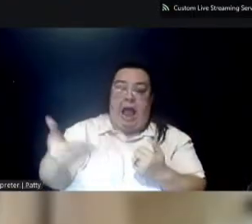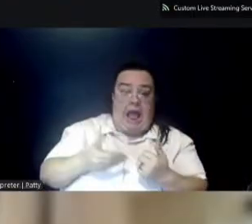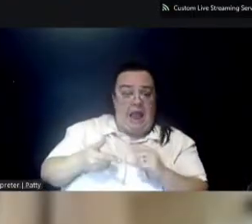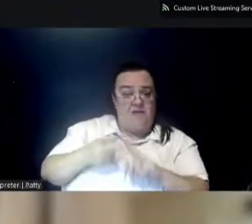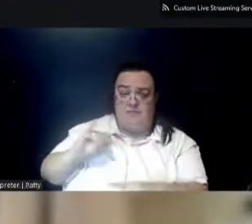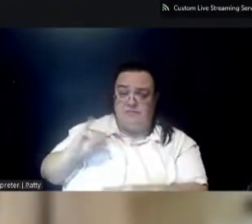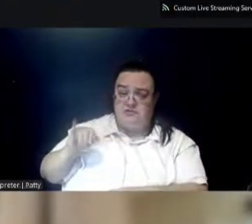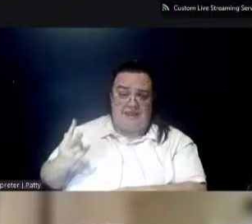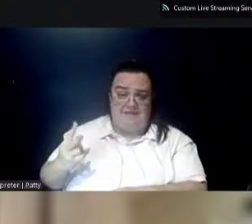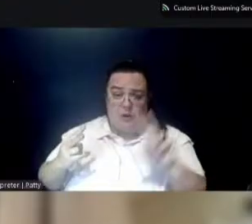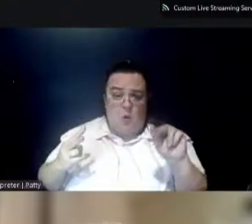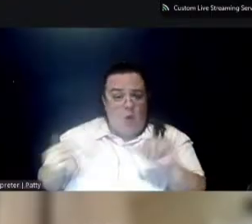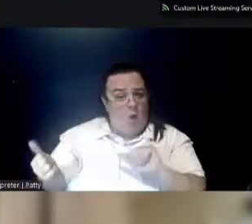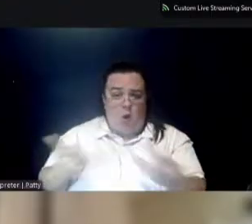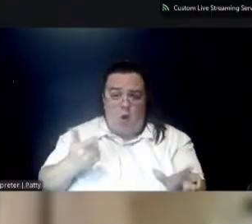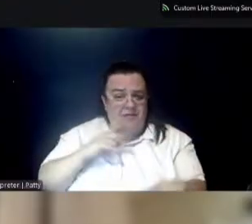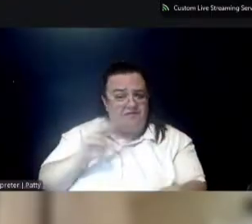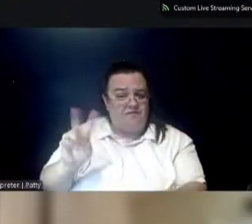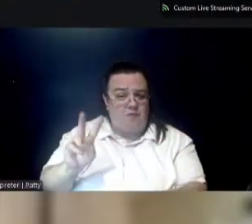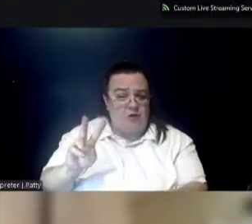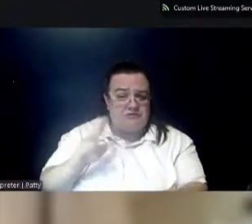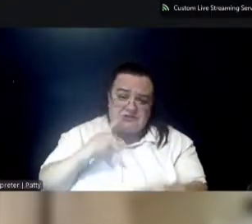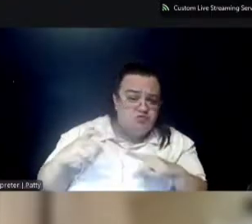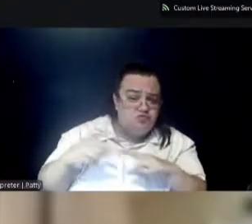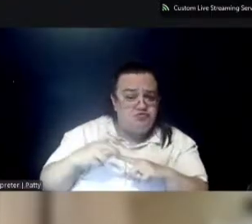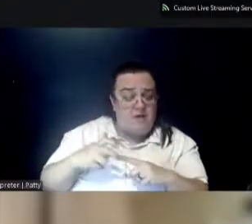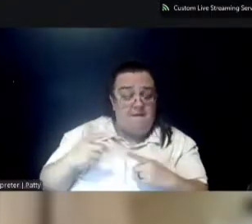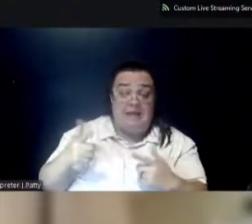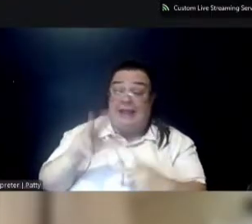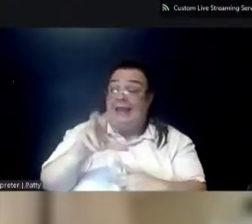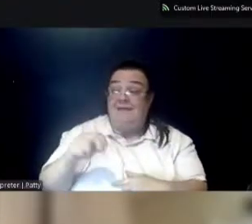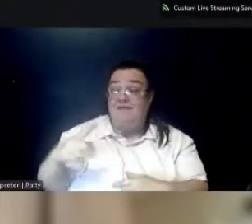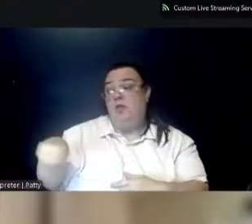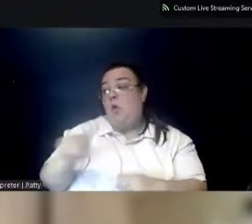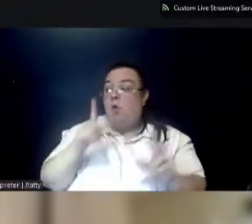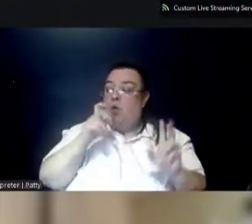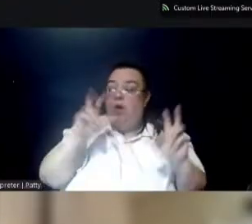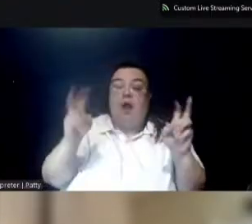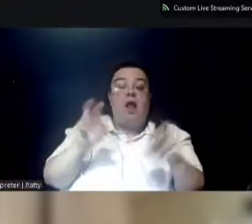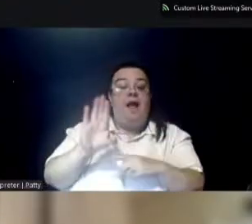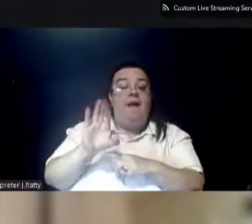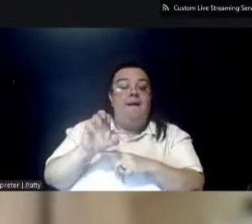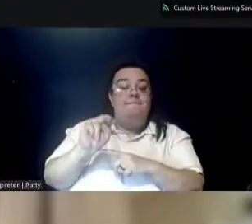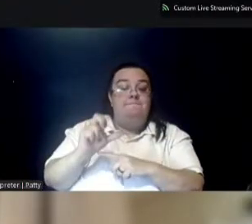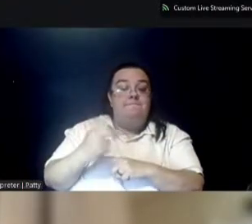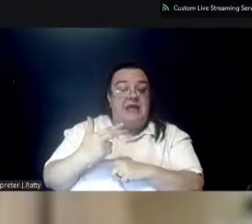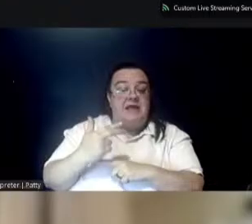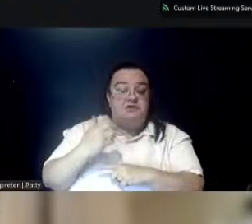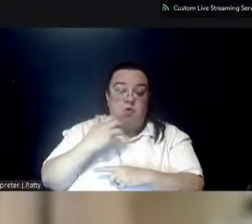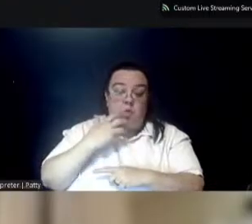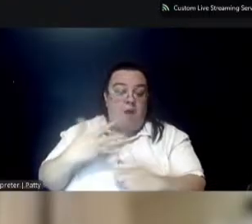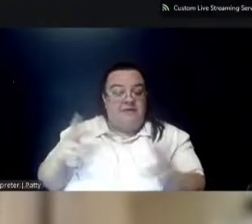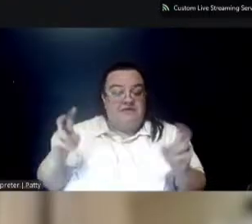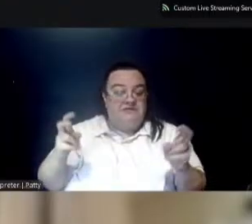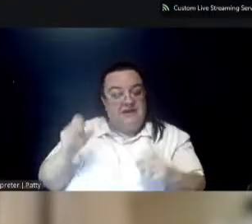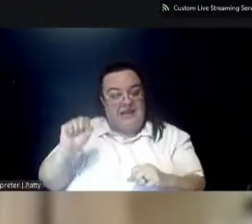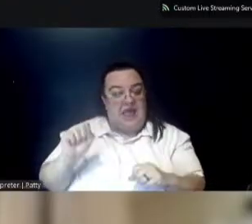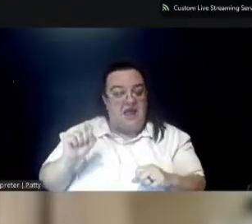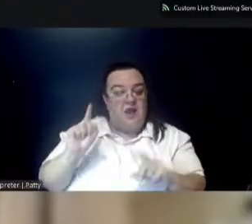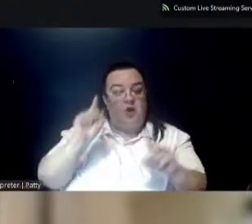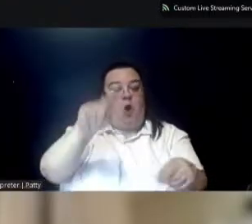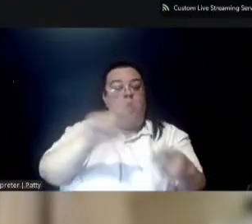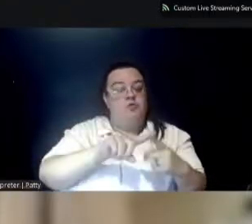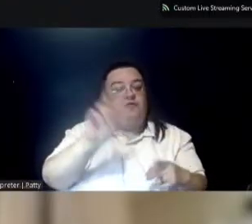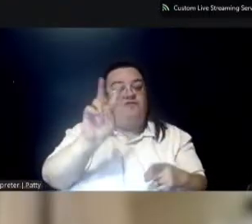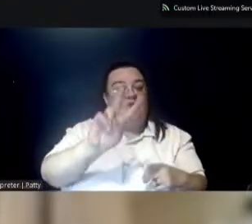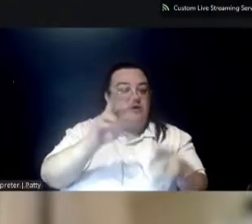varsity players. And Right. even our bench warmers on the varsity players can go somewhere else and start. So,